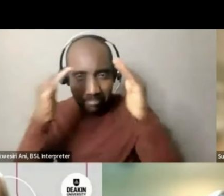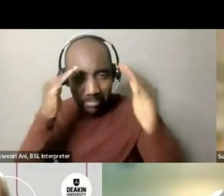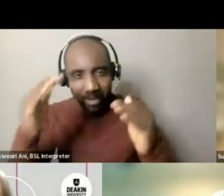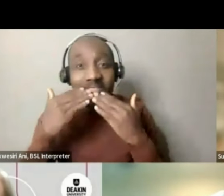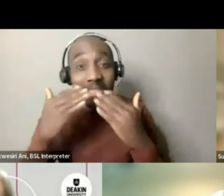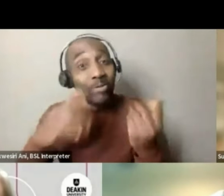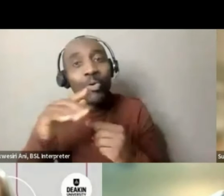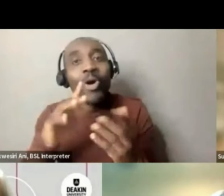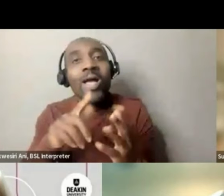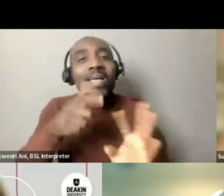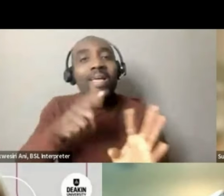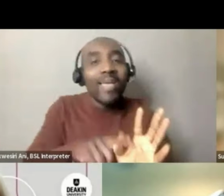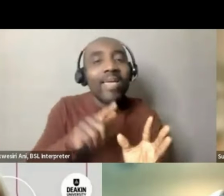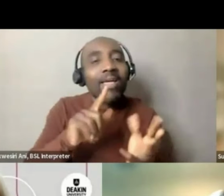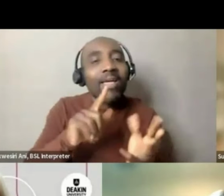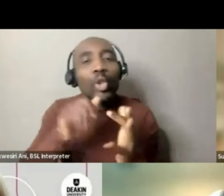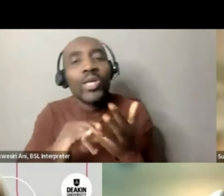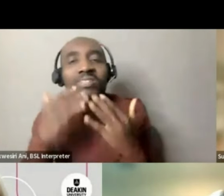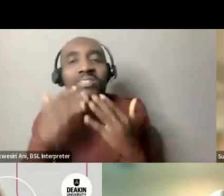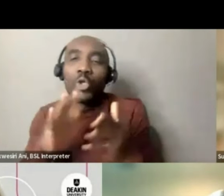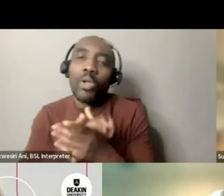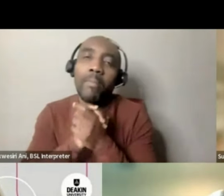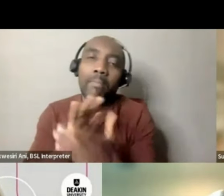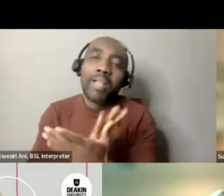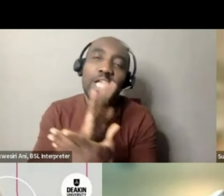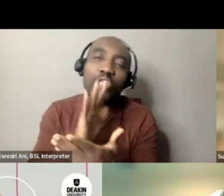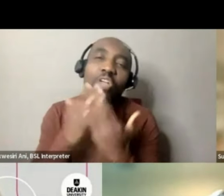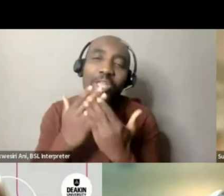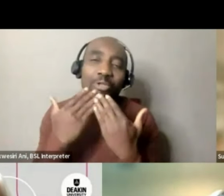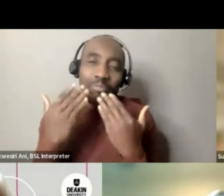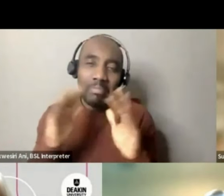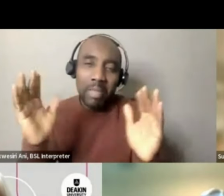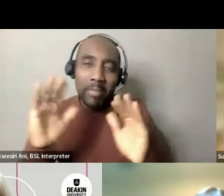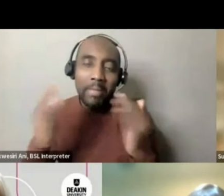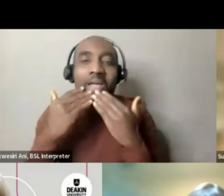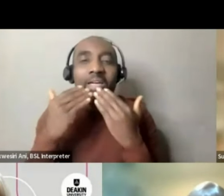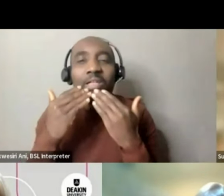thanks for having us. It was a pleasure. Thank you. Pleasure. Yes, thanks for the invite. It was